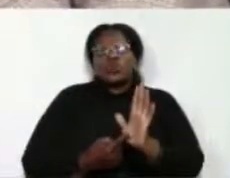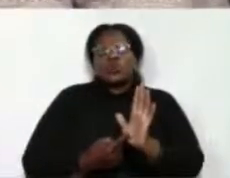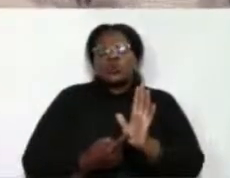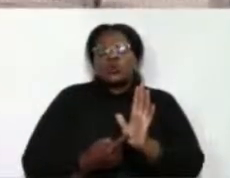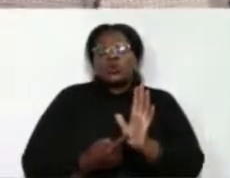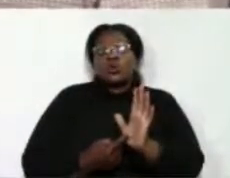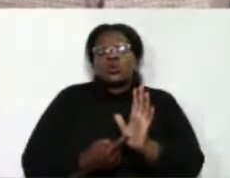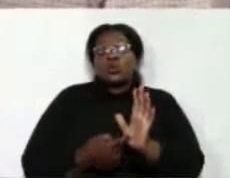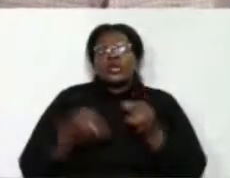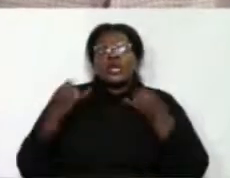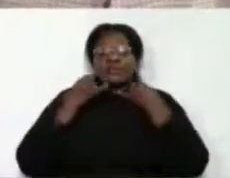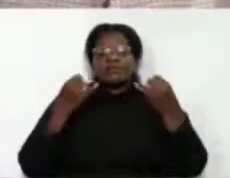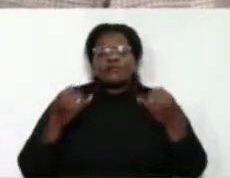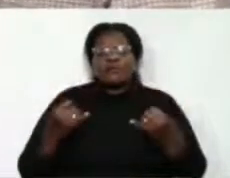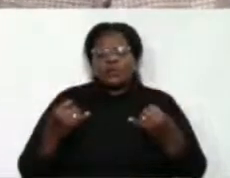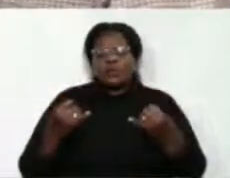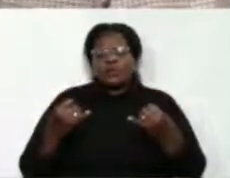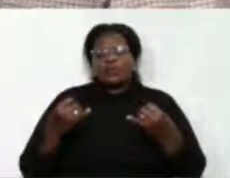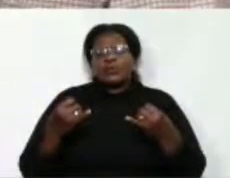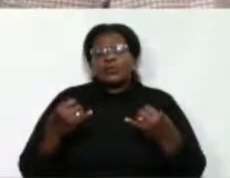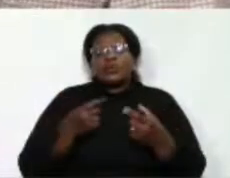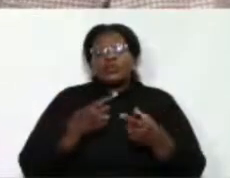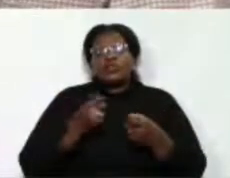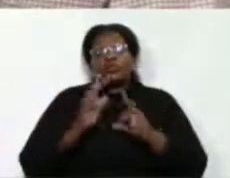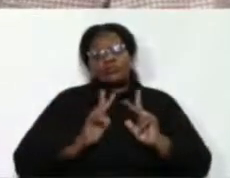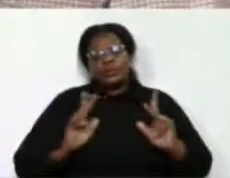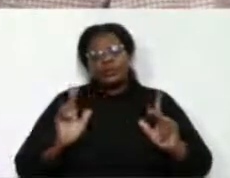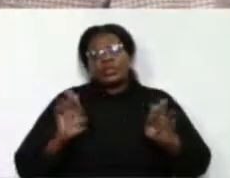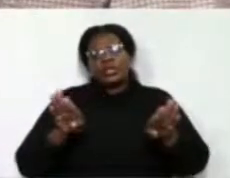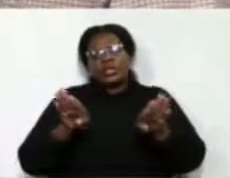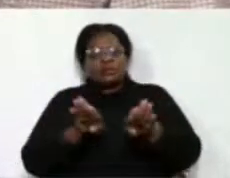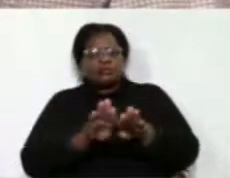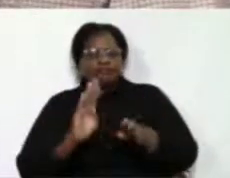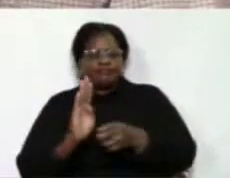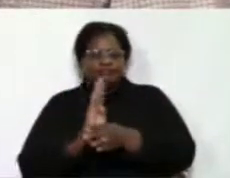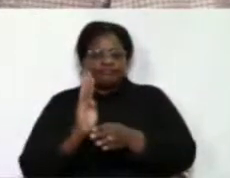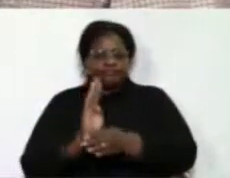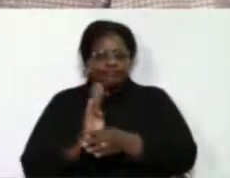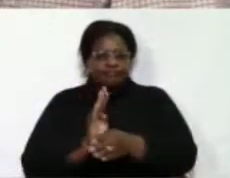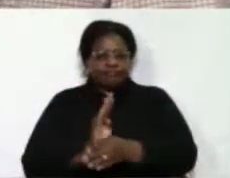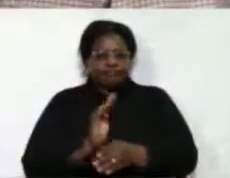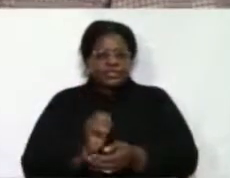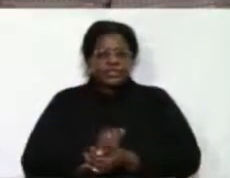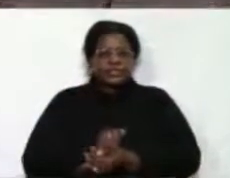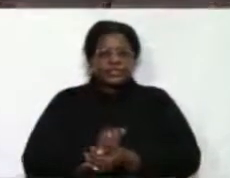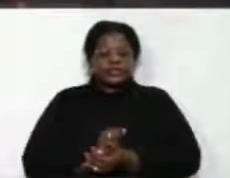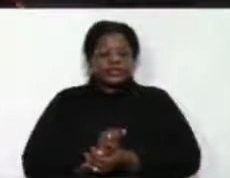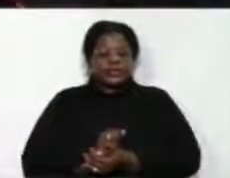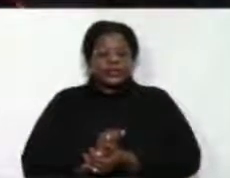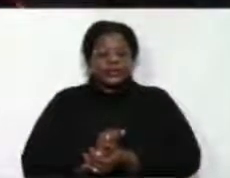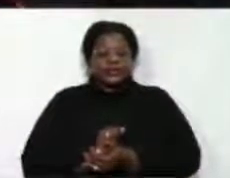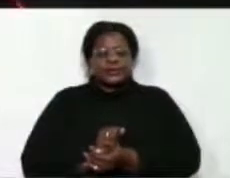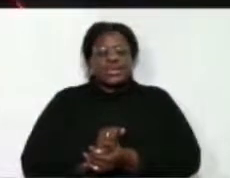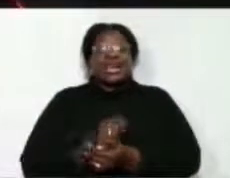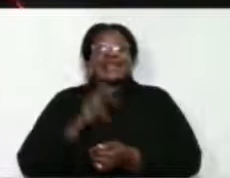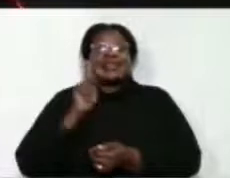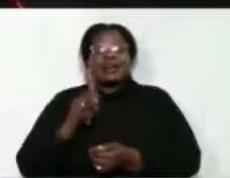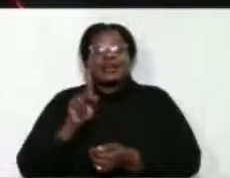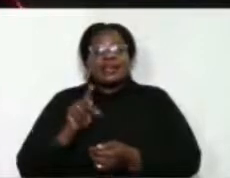information from experts in the field, and as well as from people that are